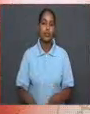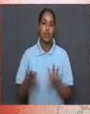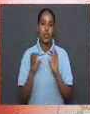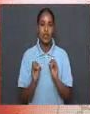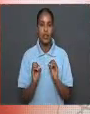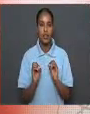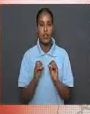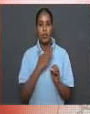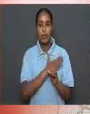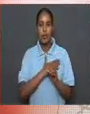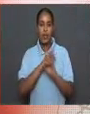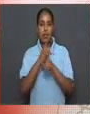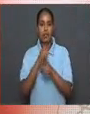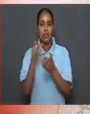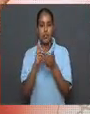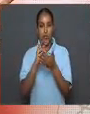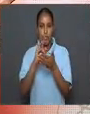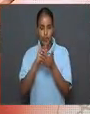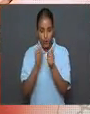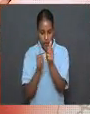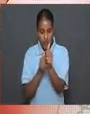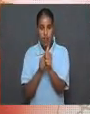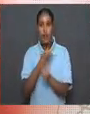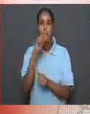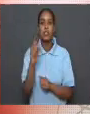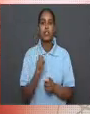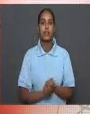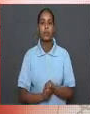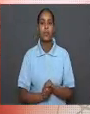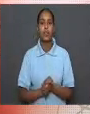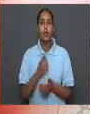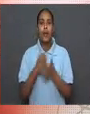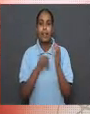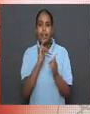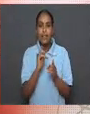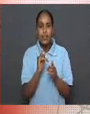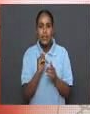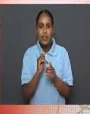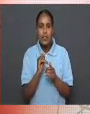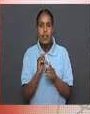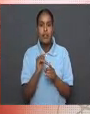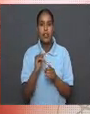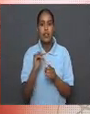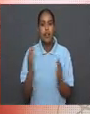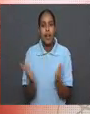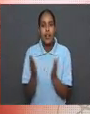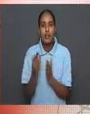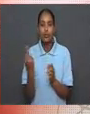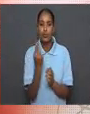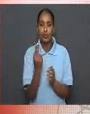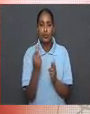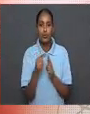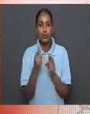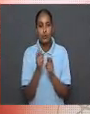Students, please answer the following questions. What is the catalyst that is used